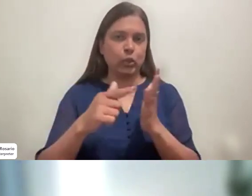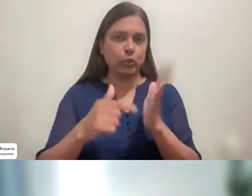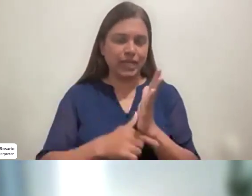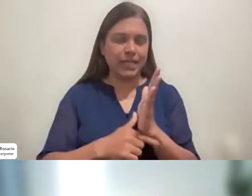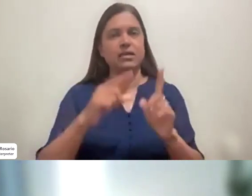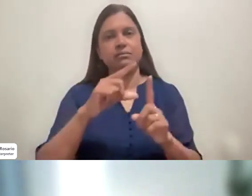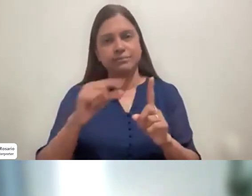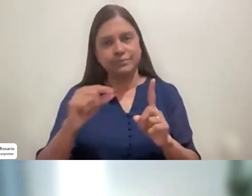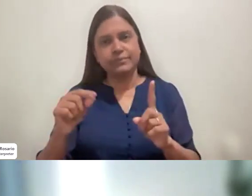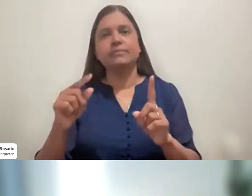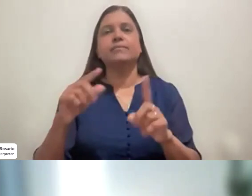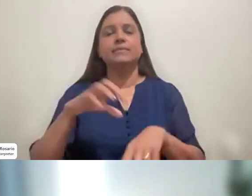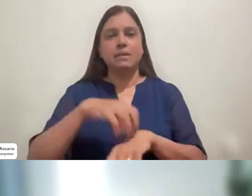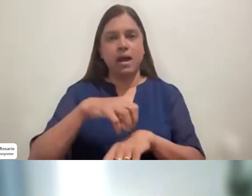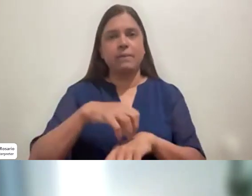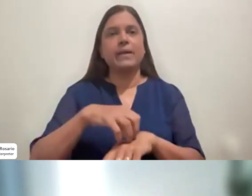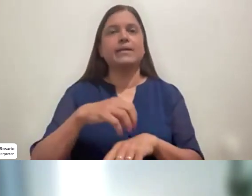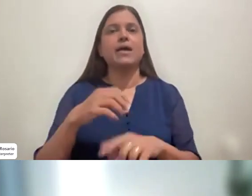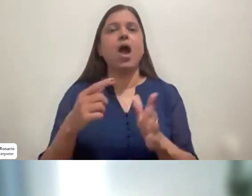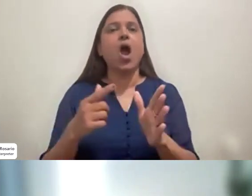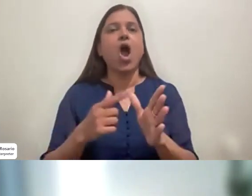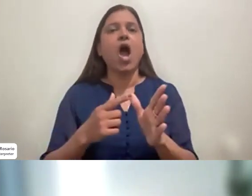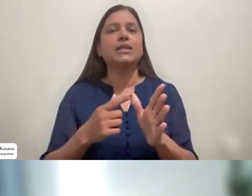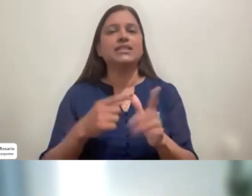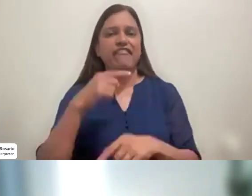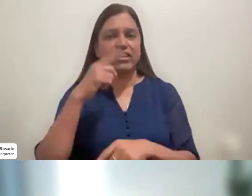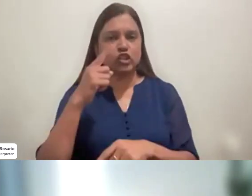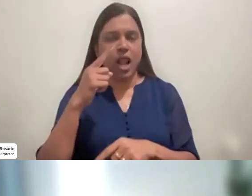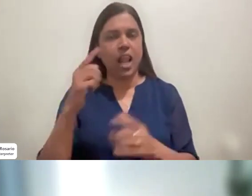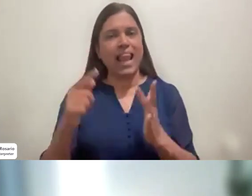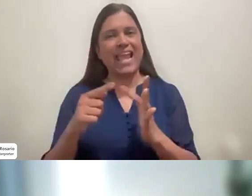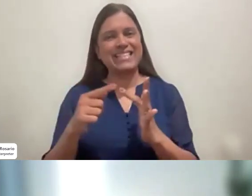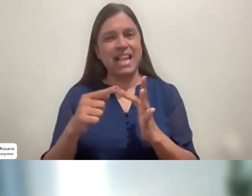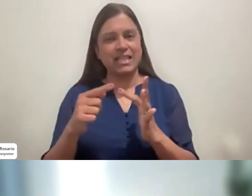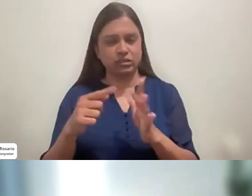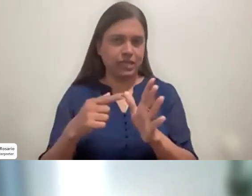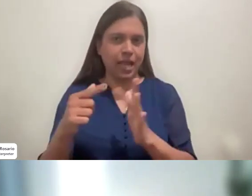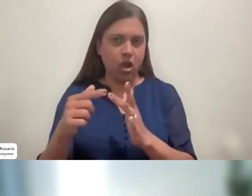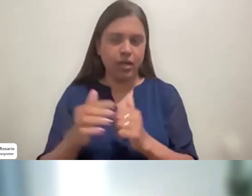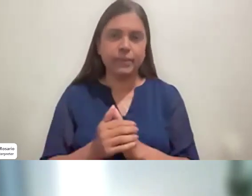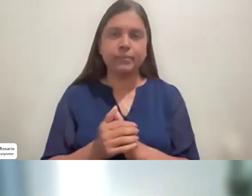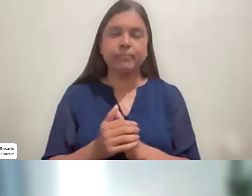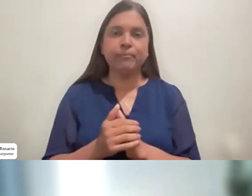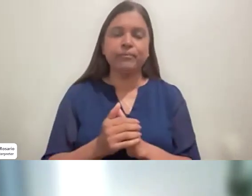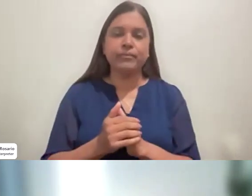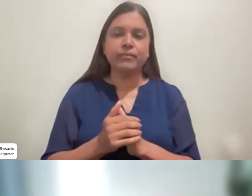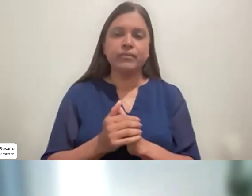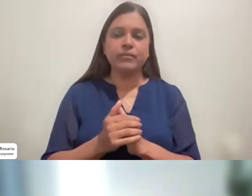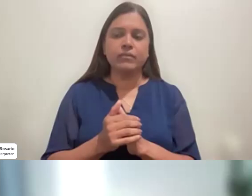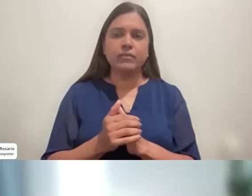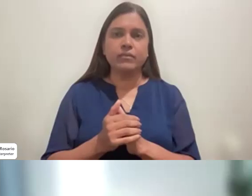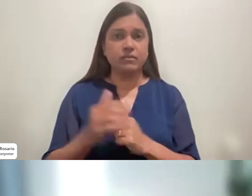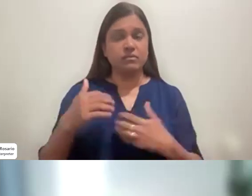Intelligence. Well, I think it's a very timely sort